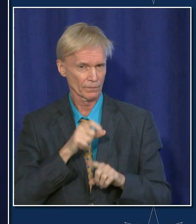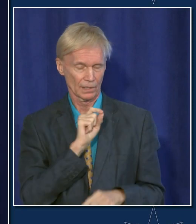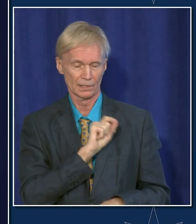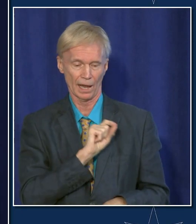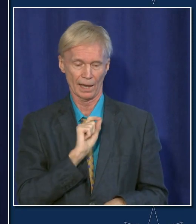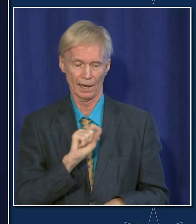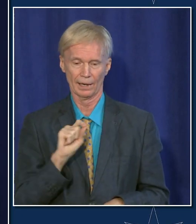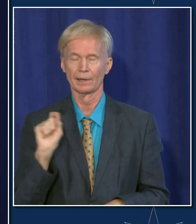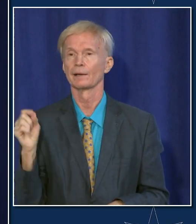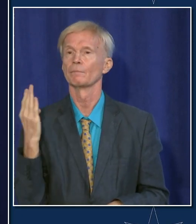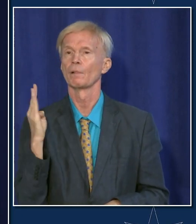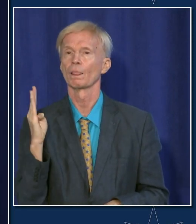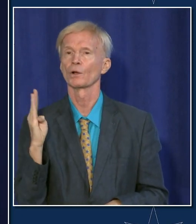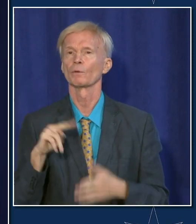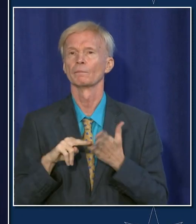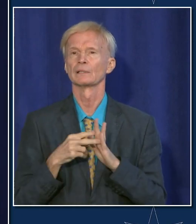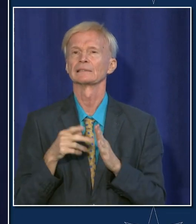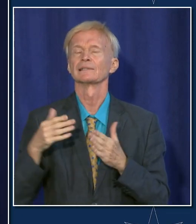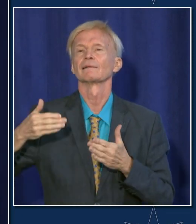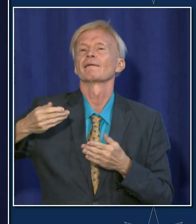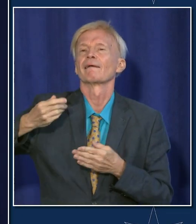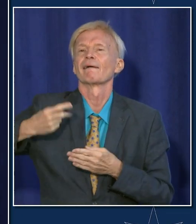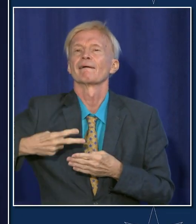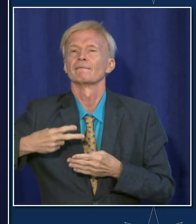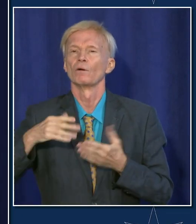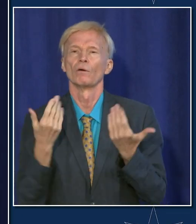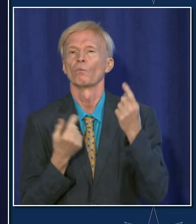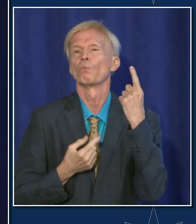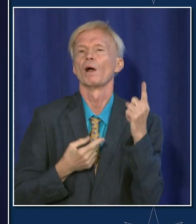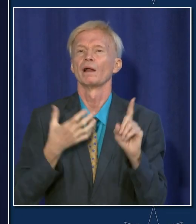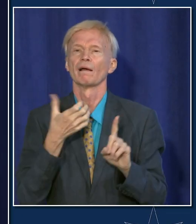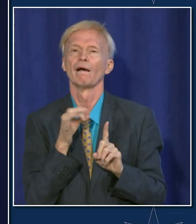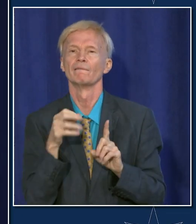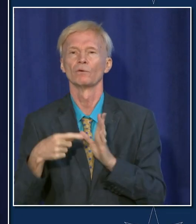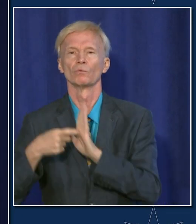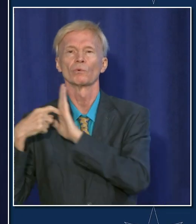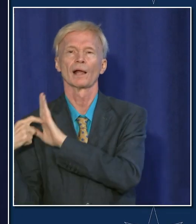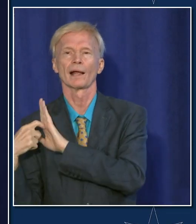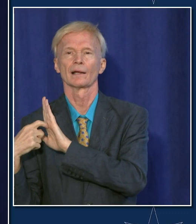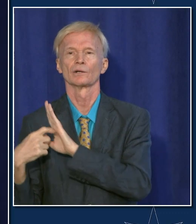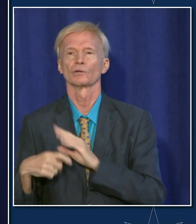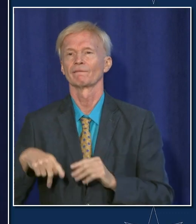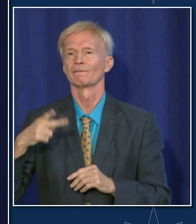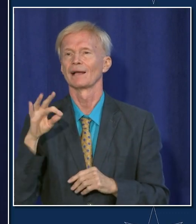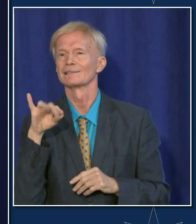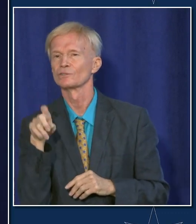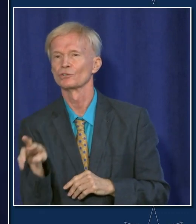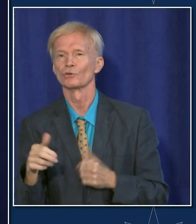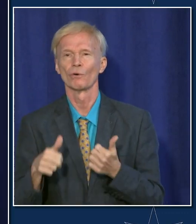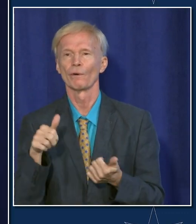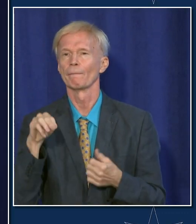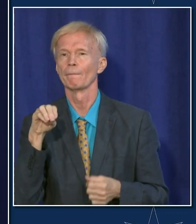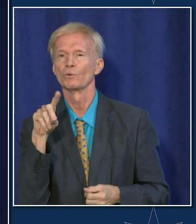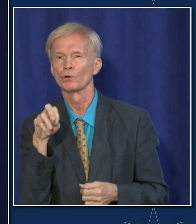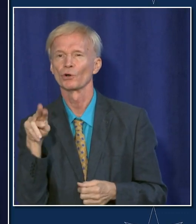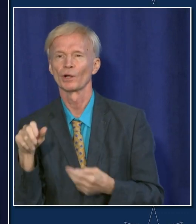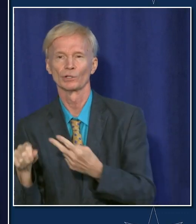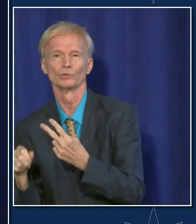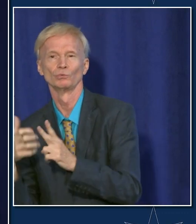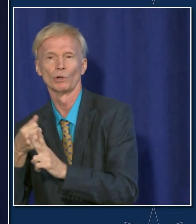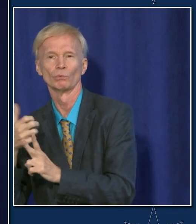blue line are people who are partially vaccinated, meaning they've only had one of the either Pfizer or Moderna doses, and then the dark